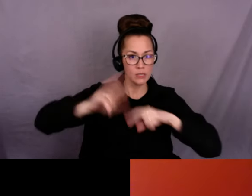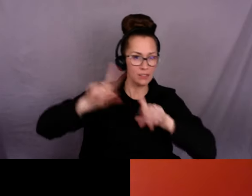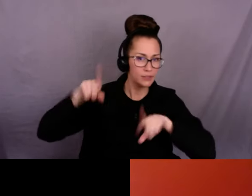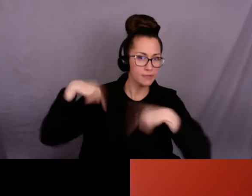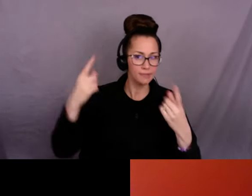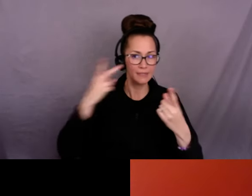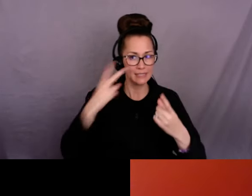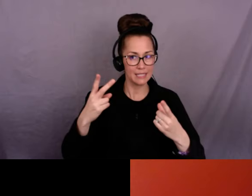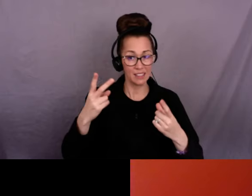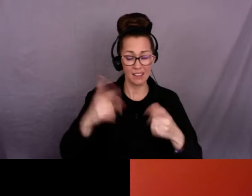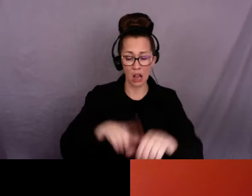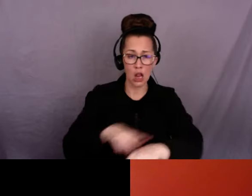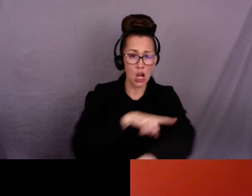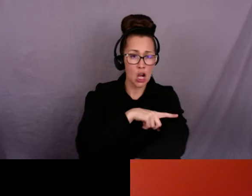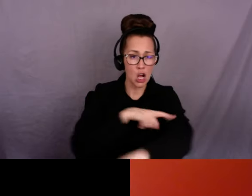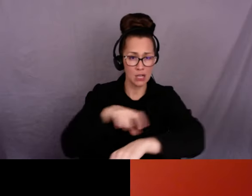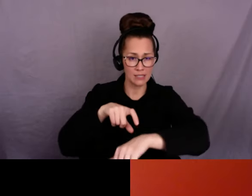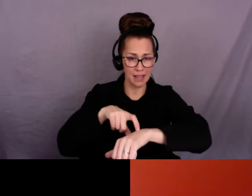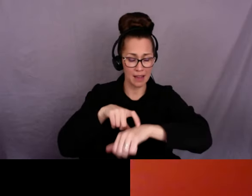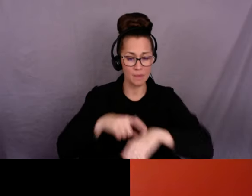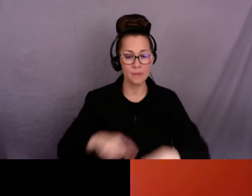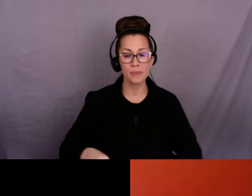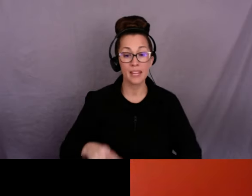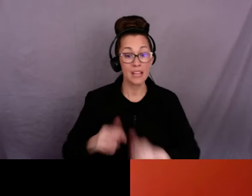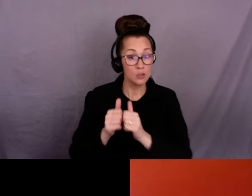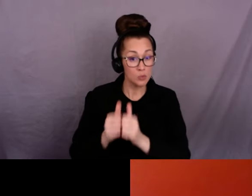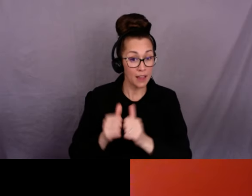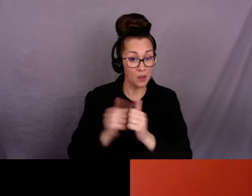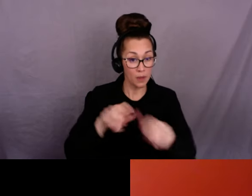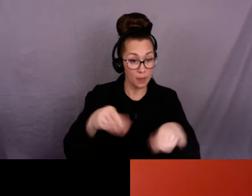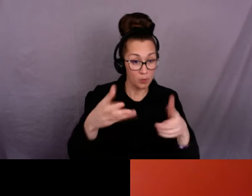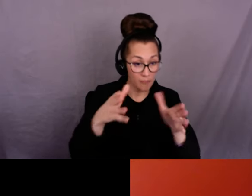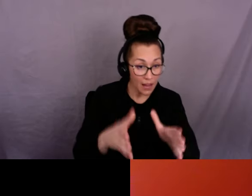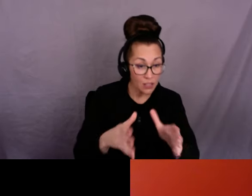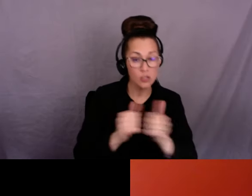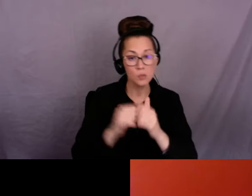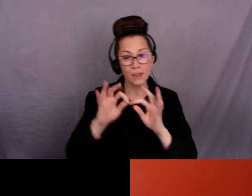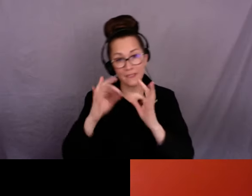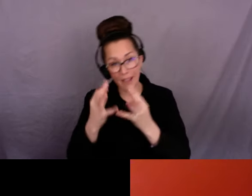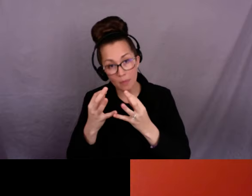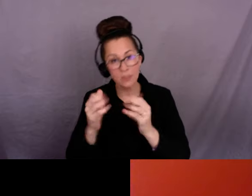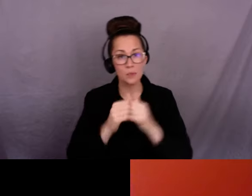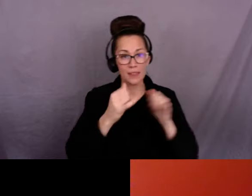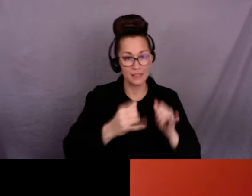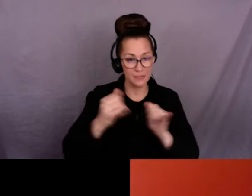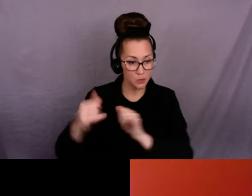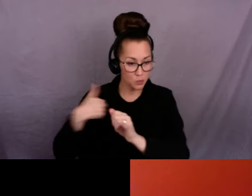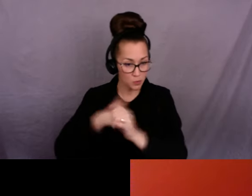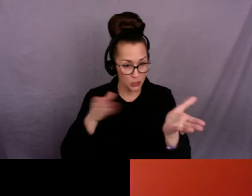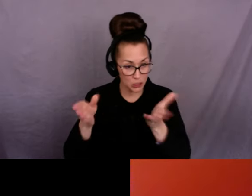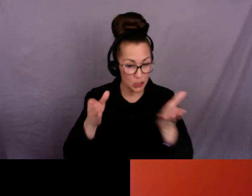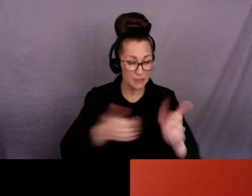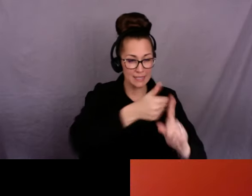seen in a very long time. And together with our providers, with the families, with individuals we serve,